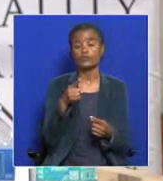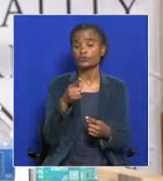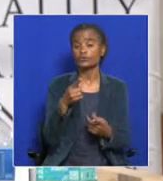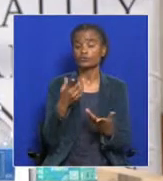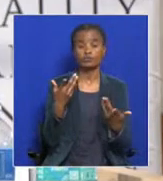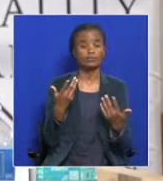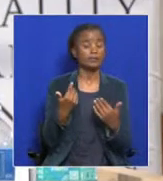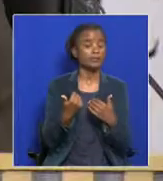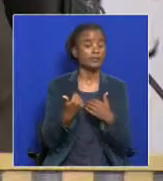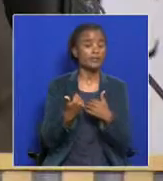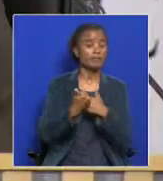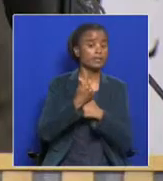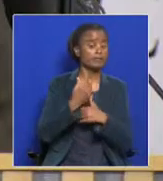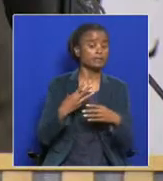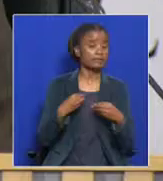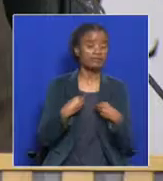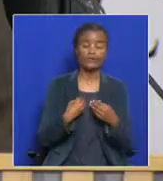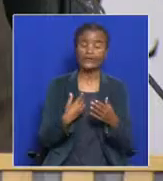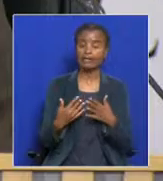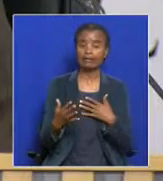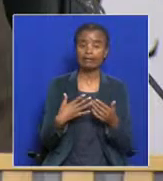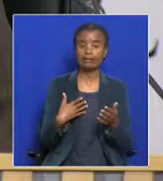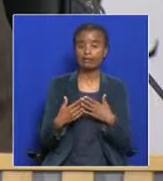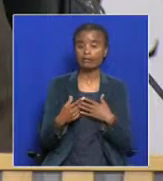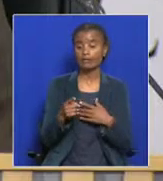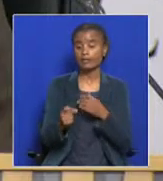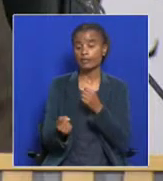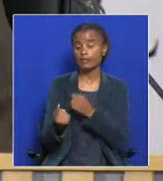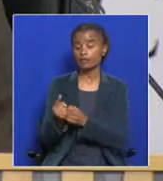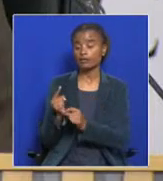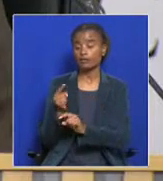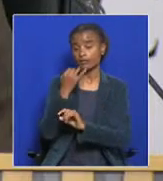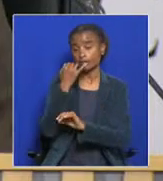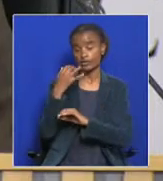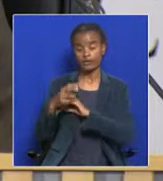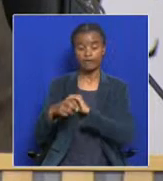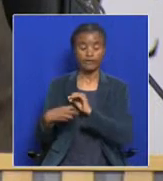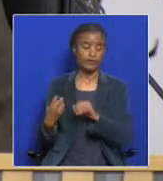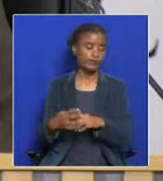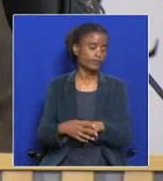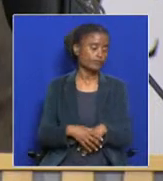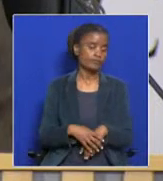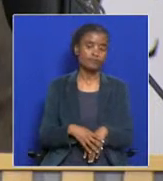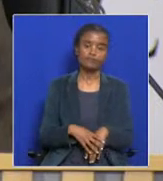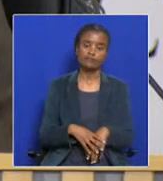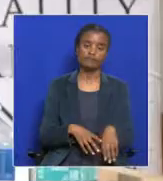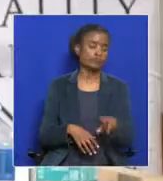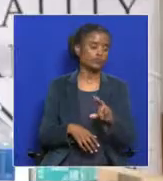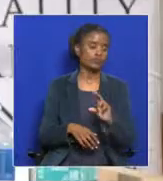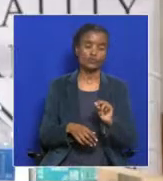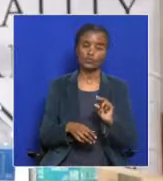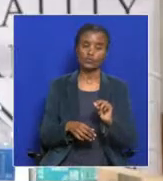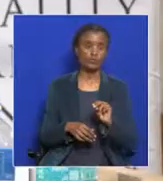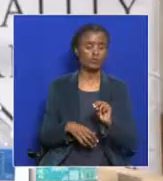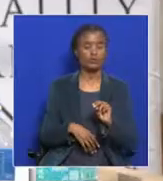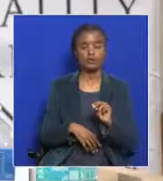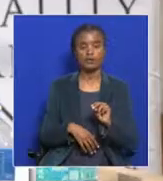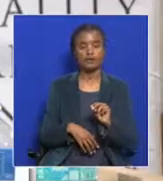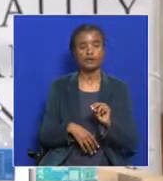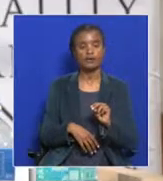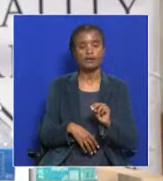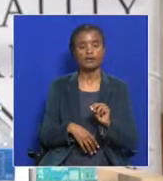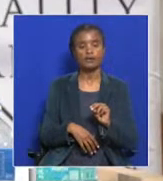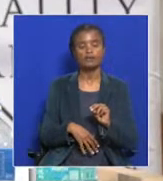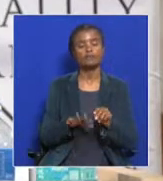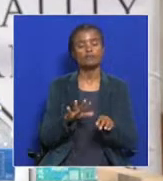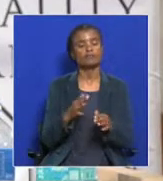form as you look at it? In no manner or form whatsoever, Commissioner. Okay. Can I just ask